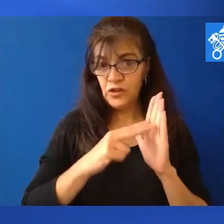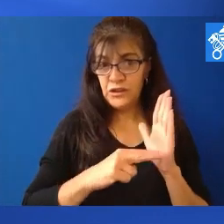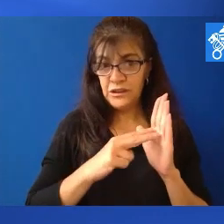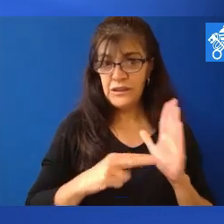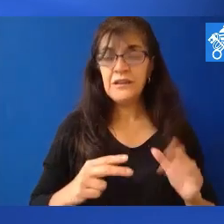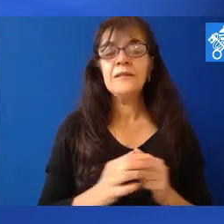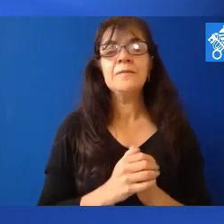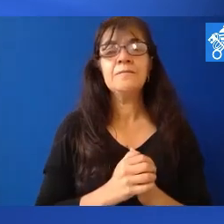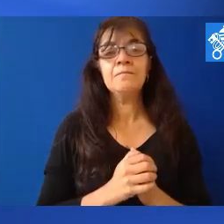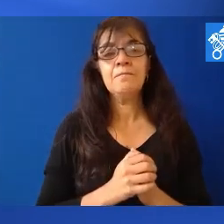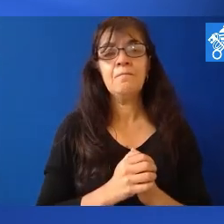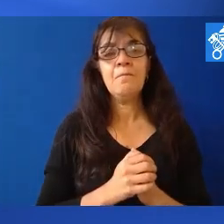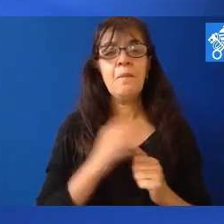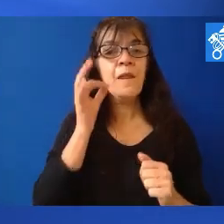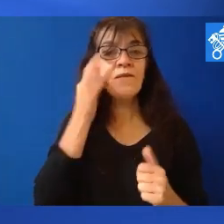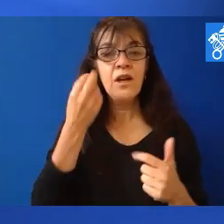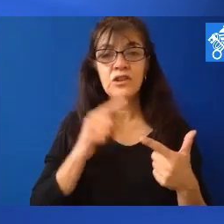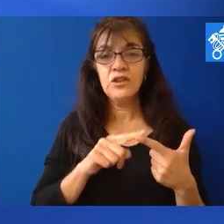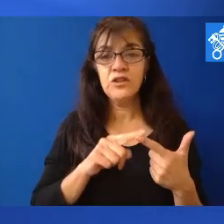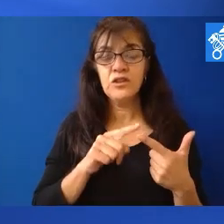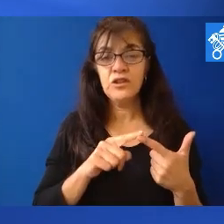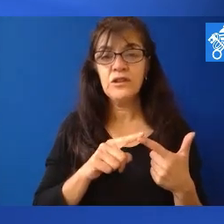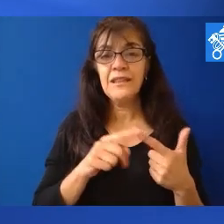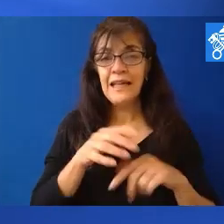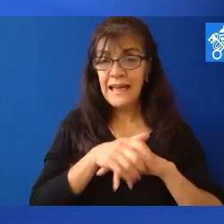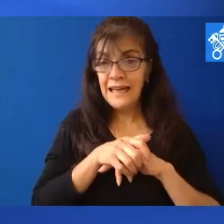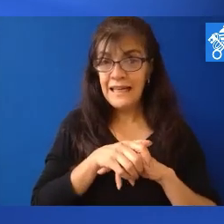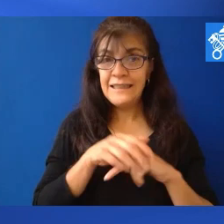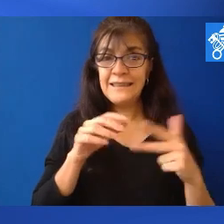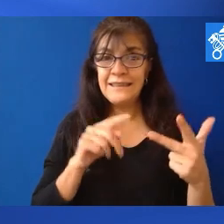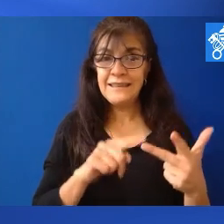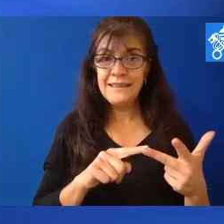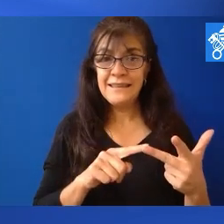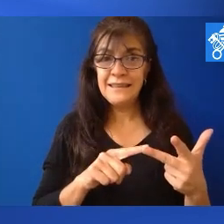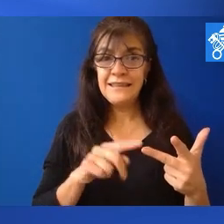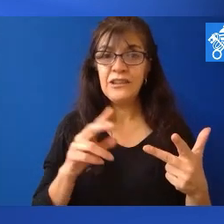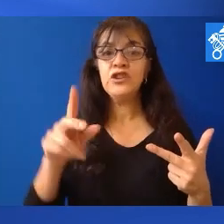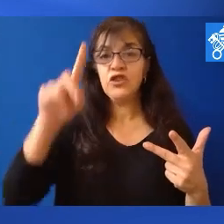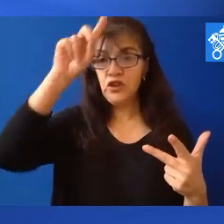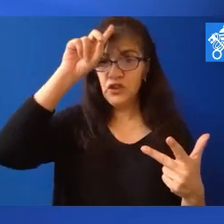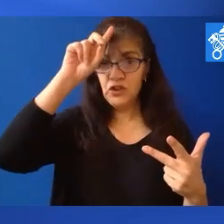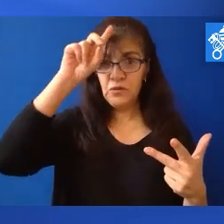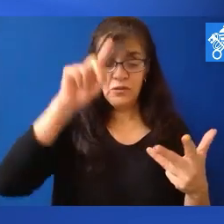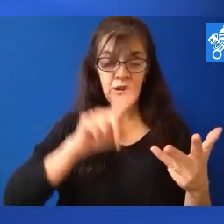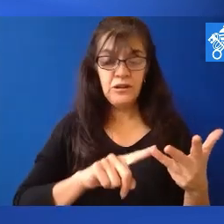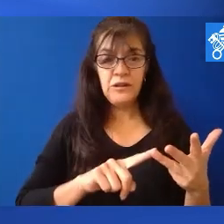various readings, short scripture readings, in French, followed by English,